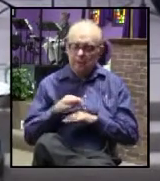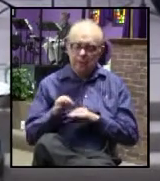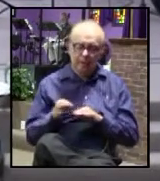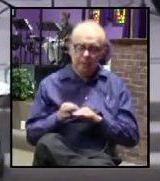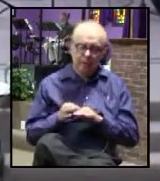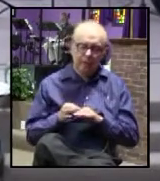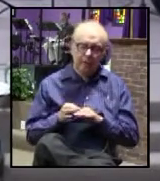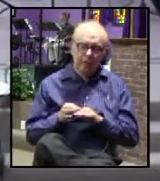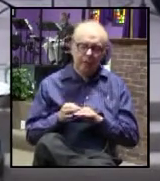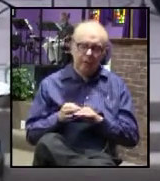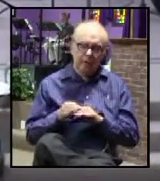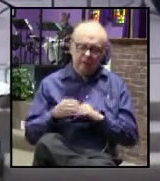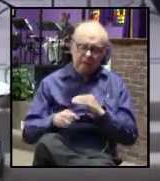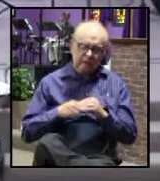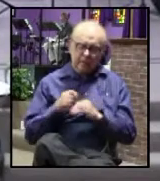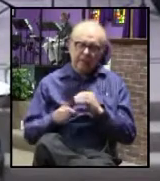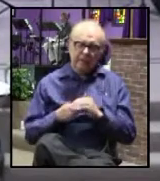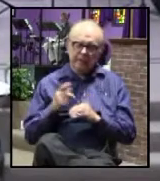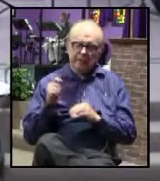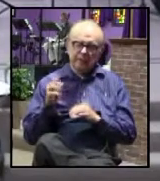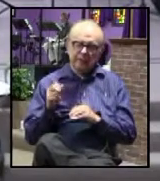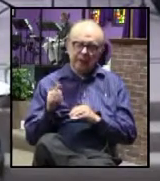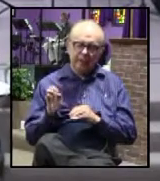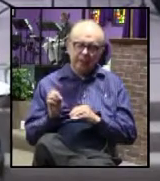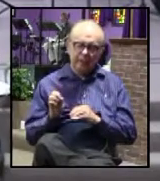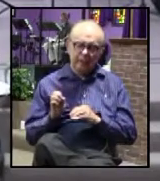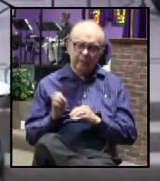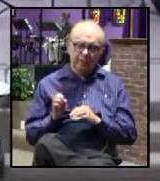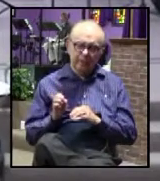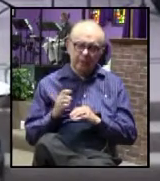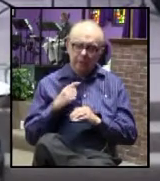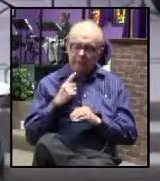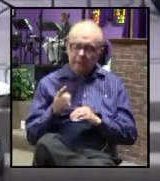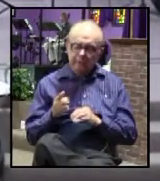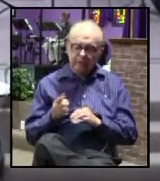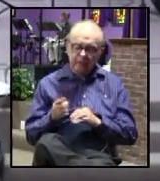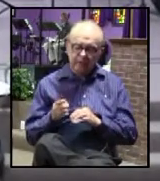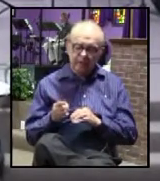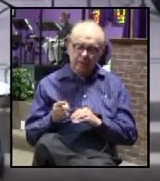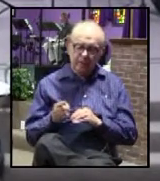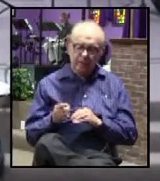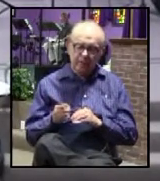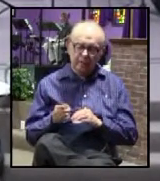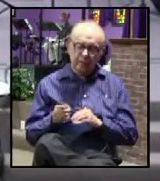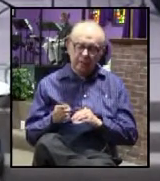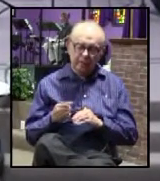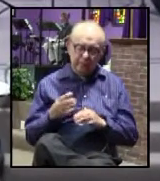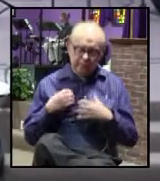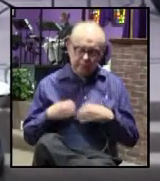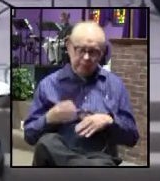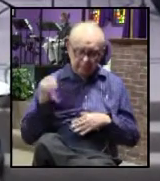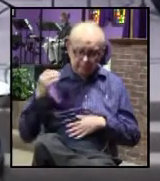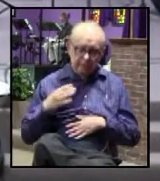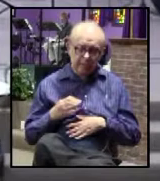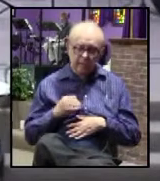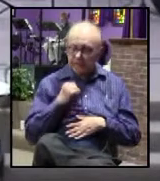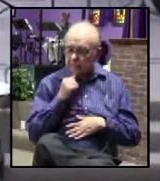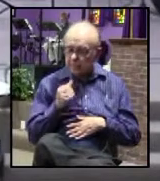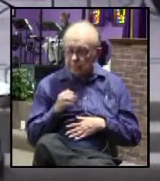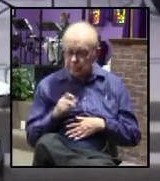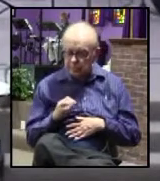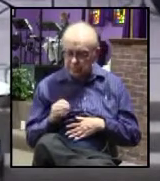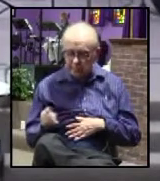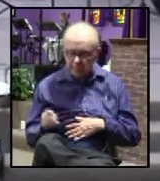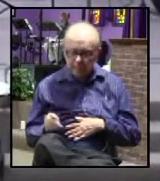with this special kind of tape that was super sticky. And I would tell him, man, you can take a bath, just don't soak it. You can take a shower, don't soak